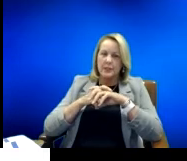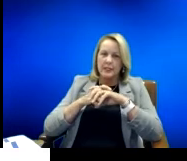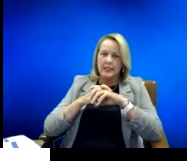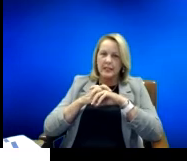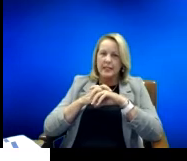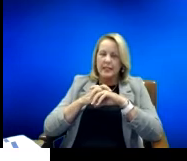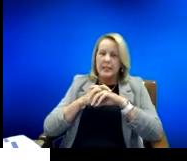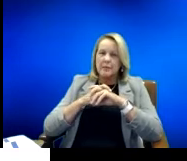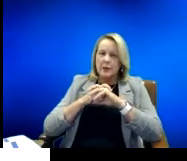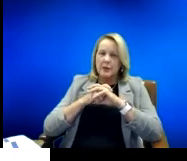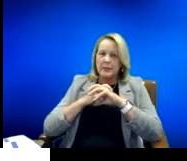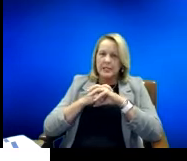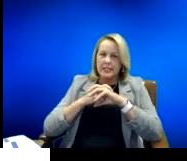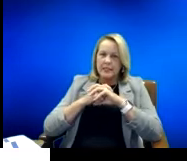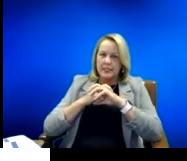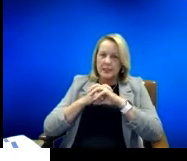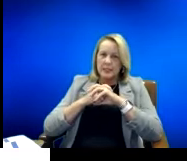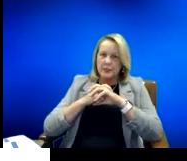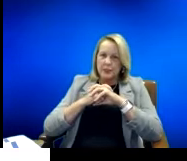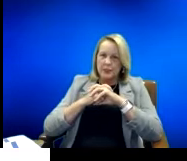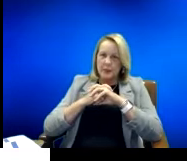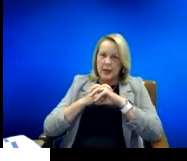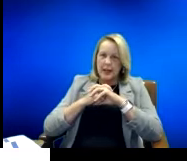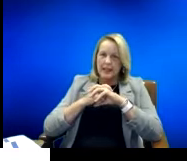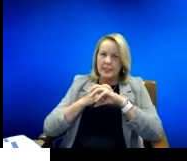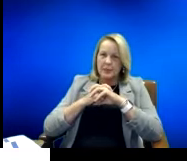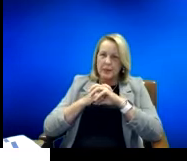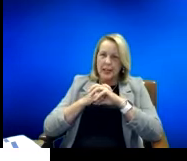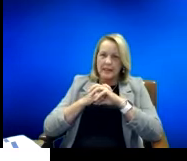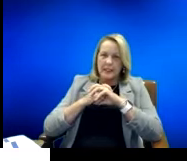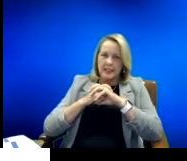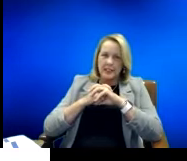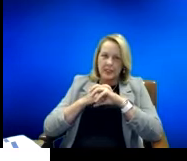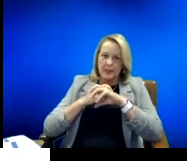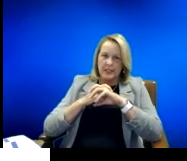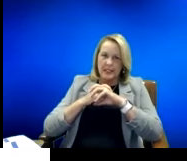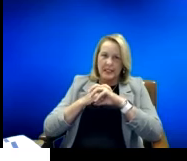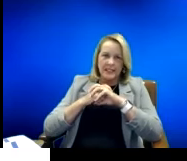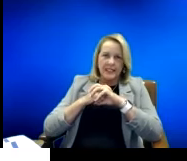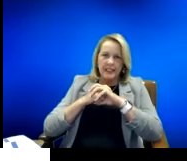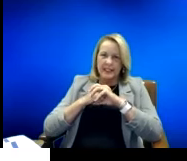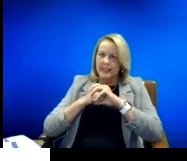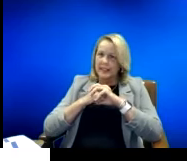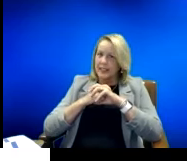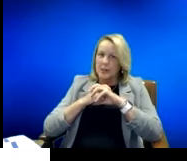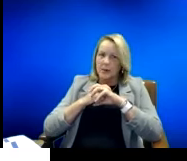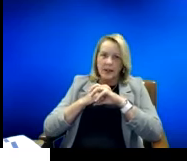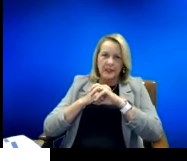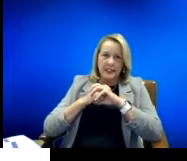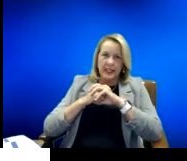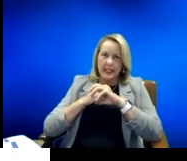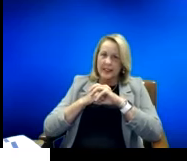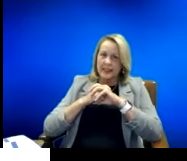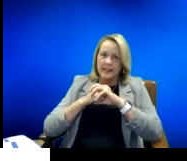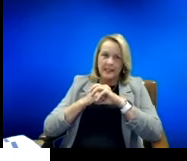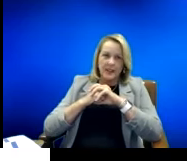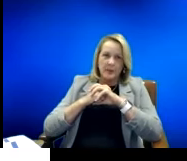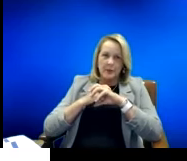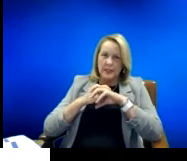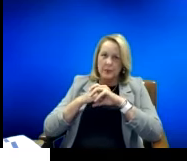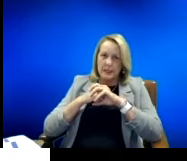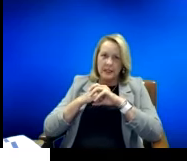administered, the program itself is administered by Gemini Fund Services, and no part of an